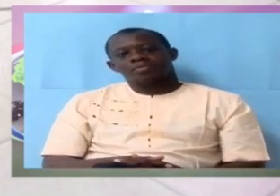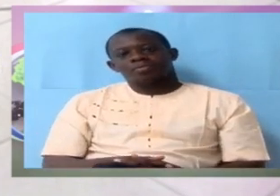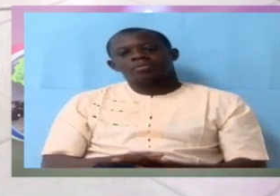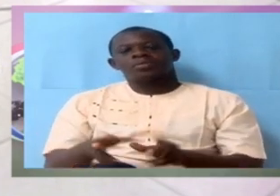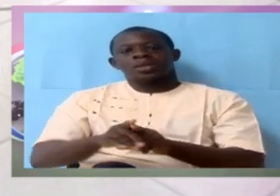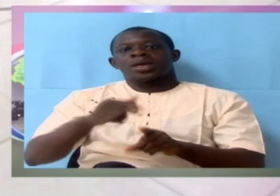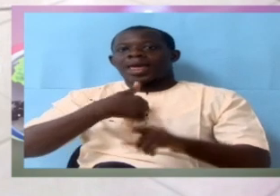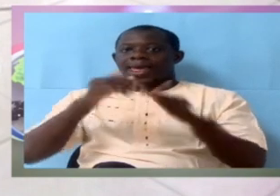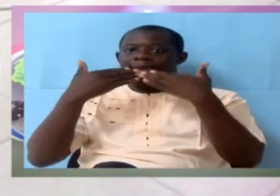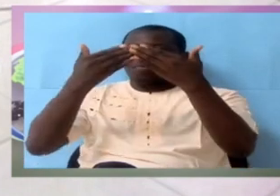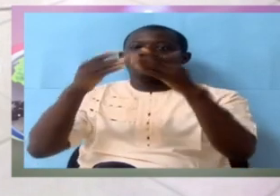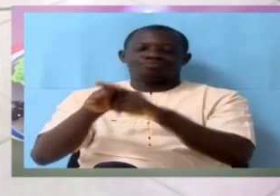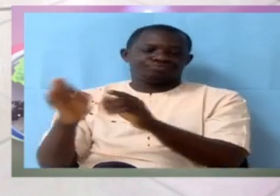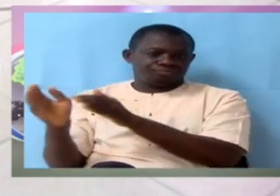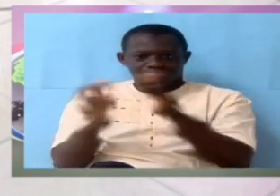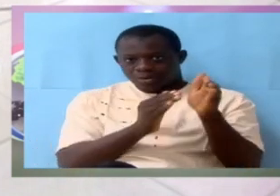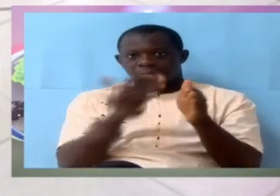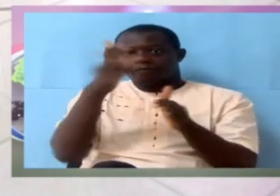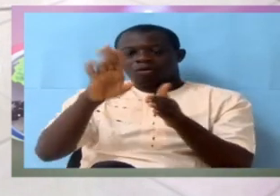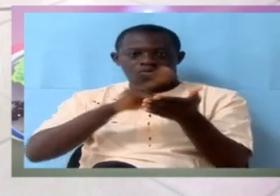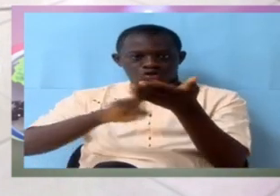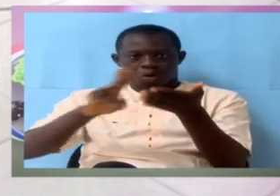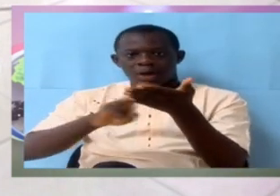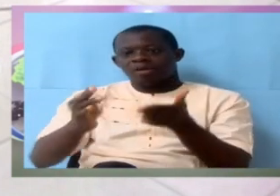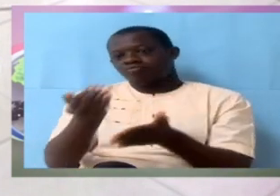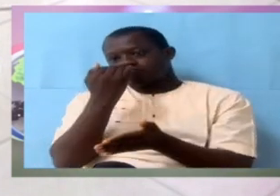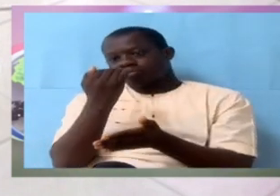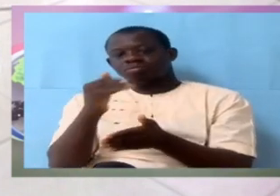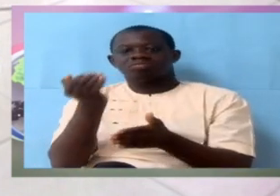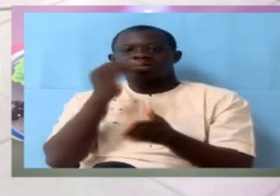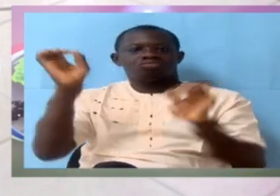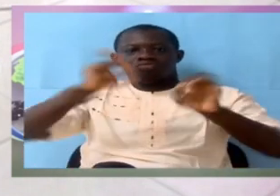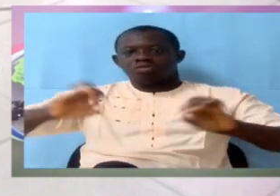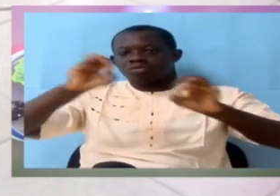Then I told them, apart from the normal food, I don't eat anything else.